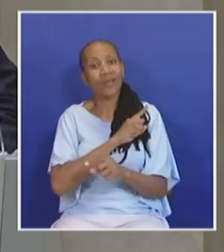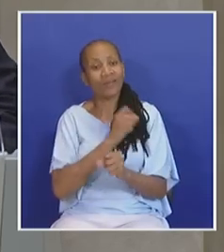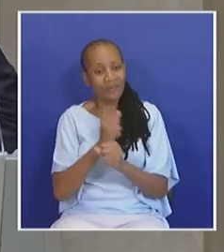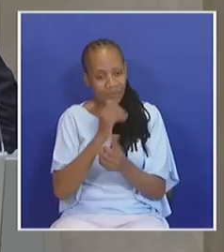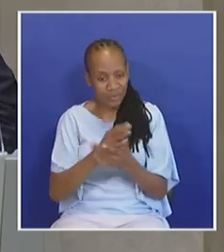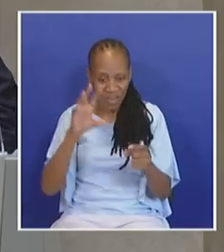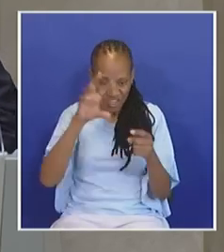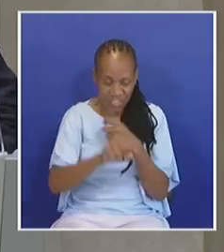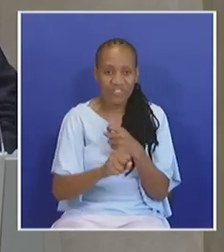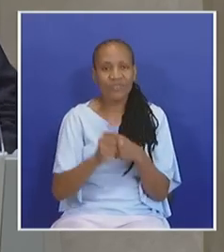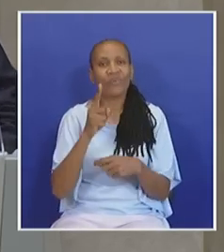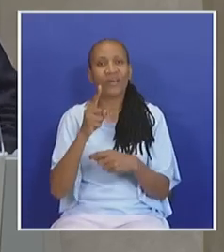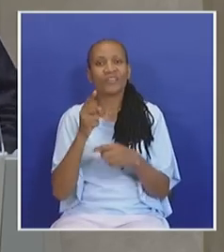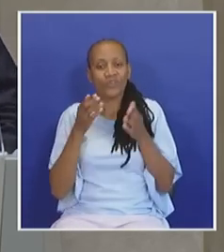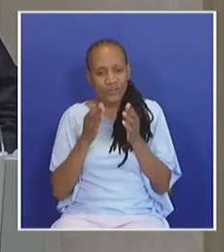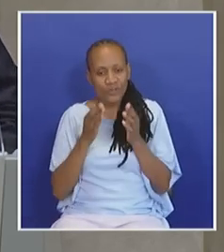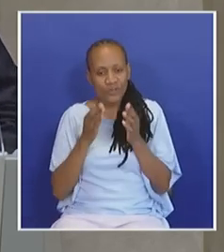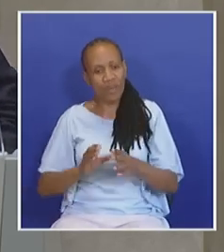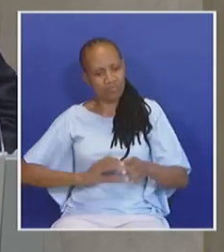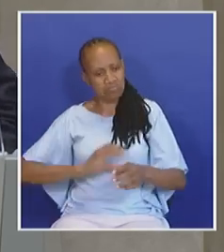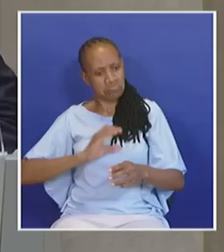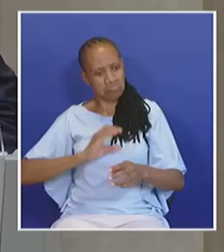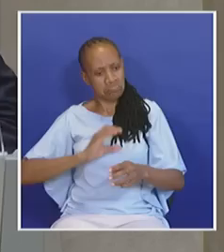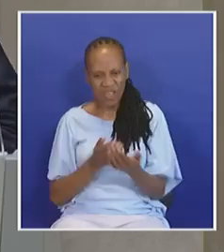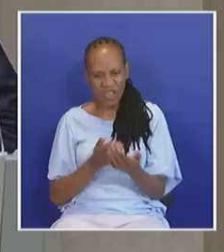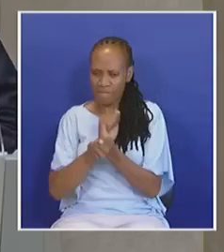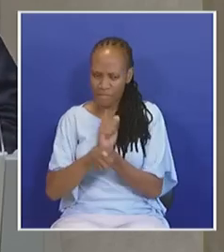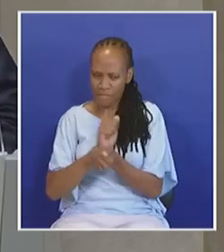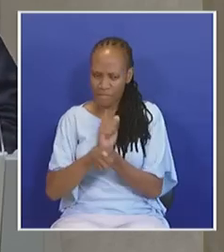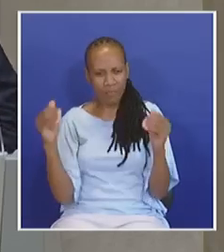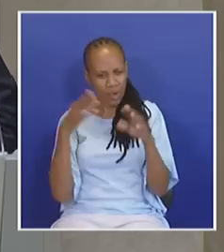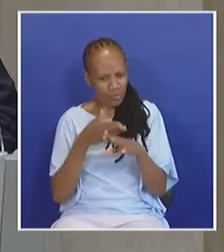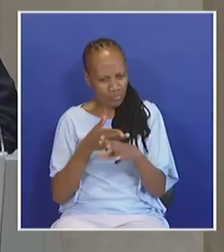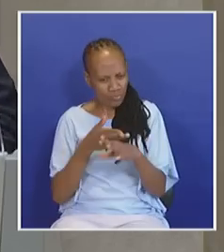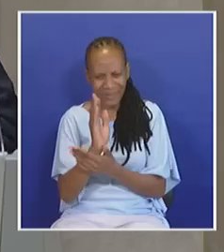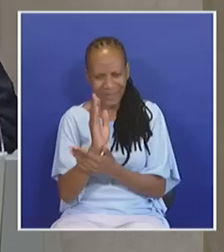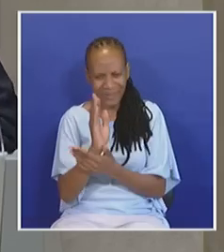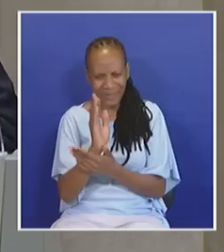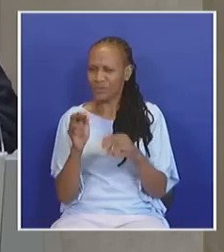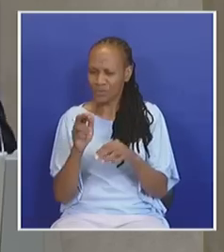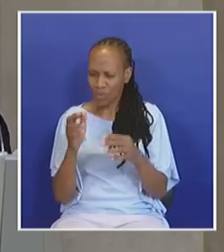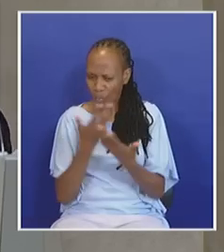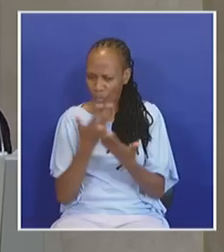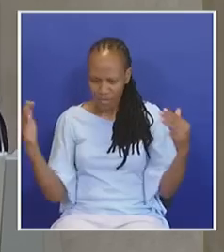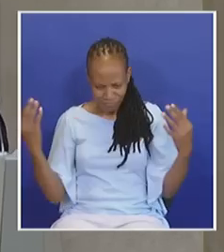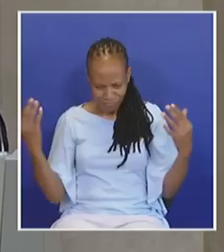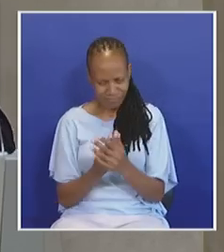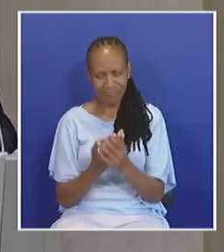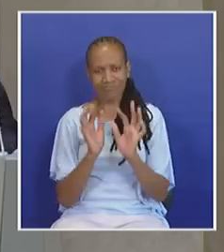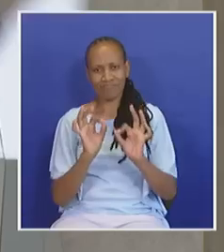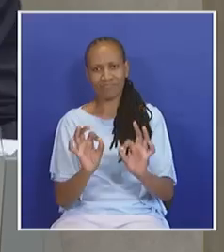dignity, and the advancement of human rights and freedoms in South Africa. During the first 20 years of